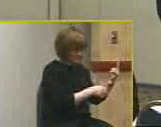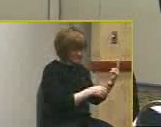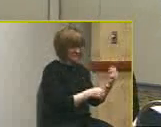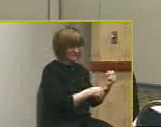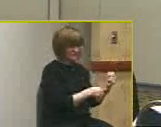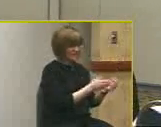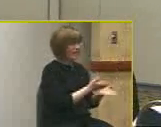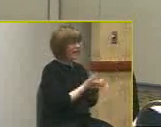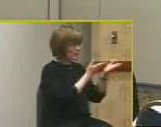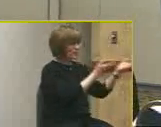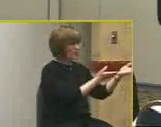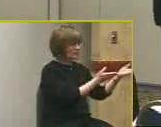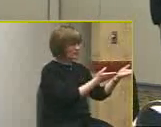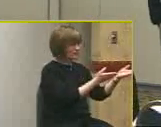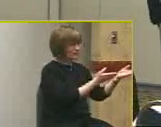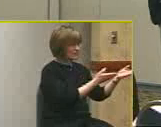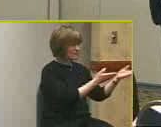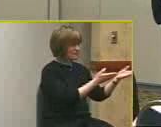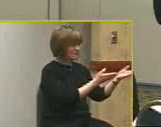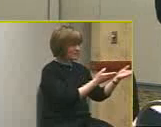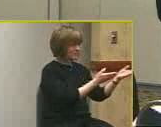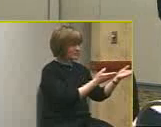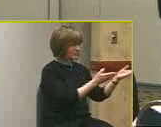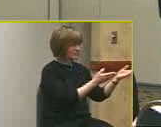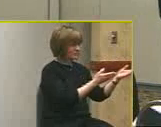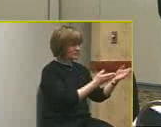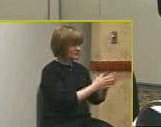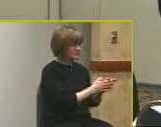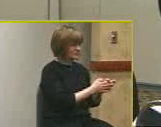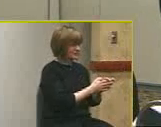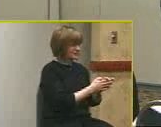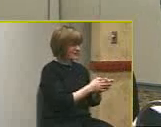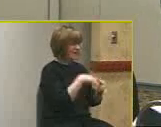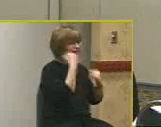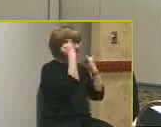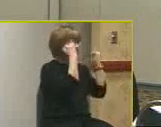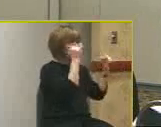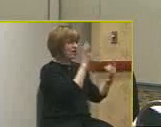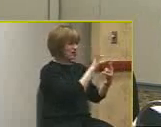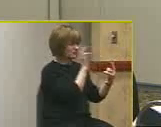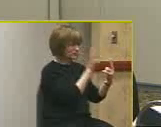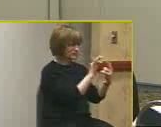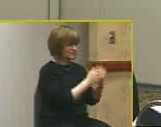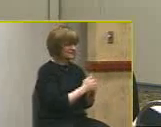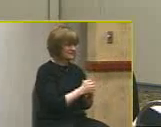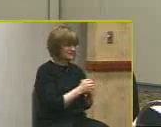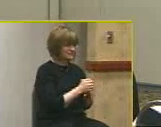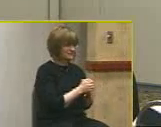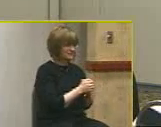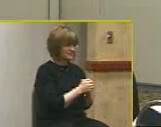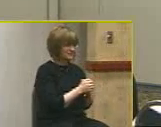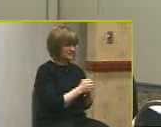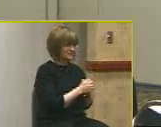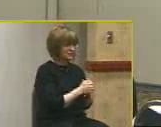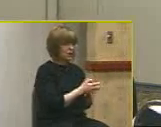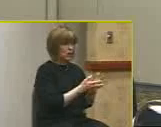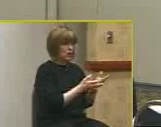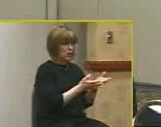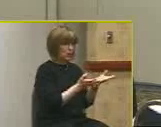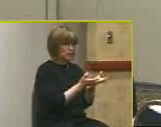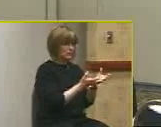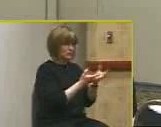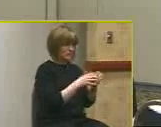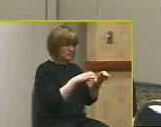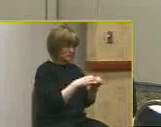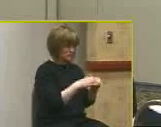we offer him this illusion of choice, if nothing else. So what do you want him to do when we offer him a